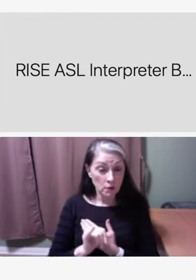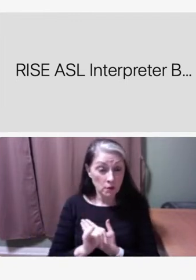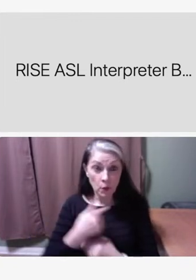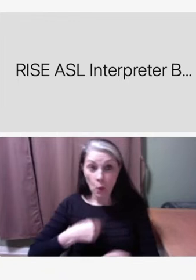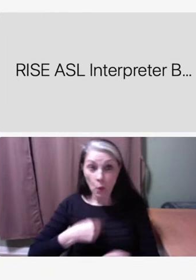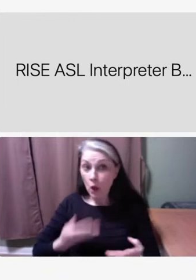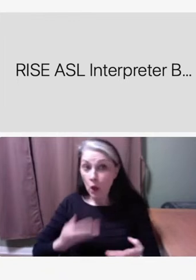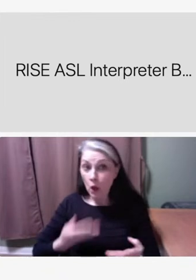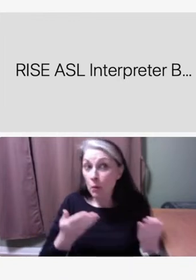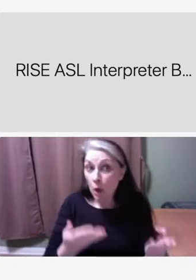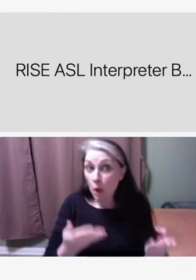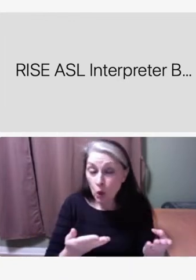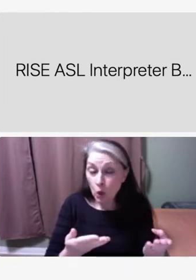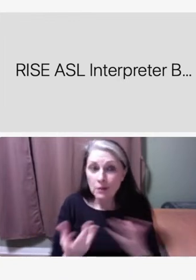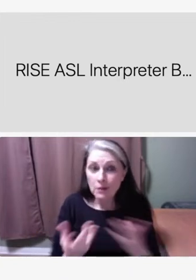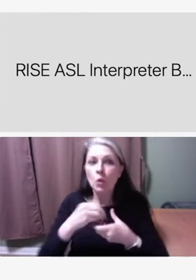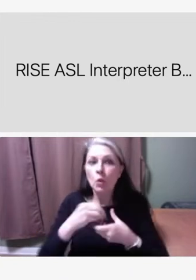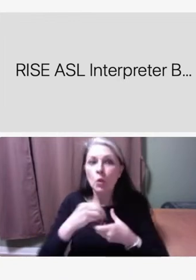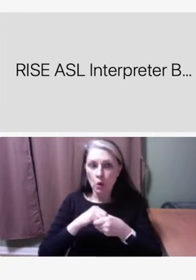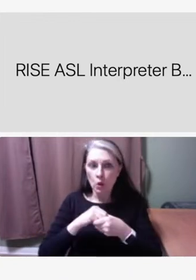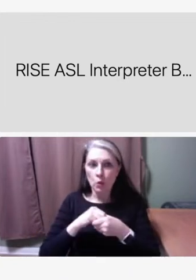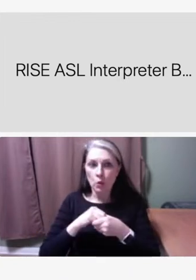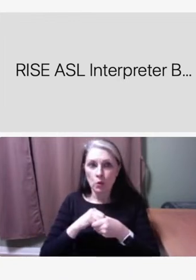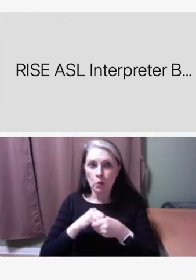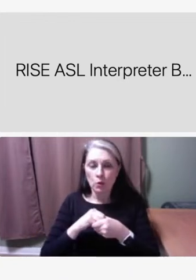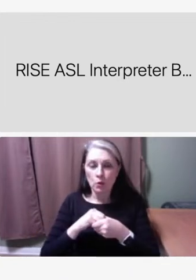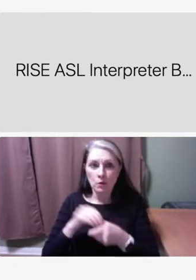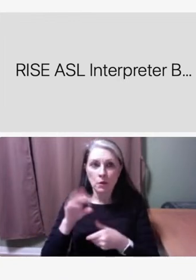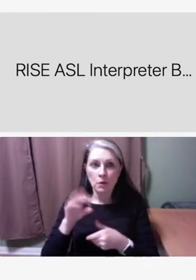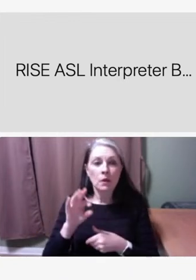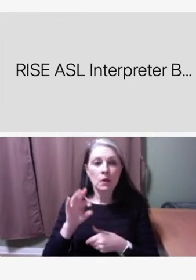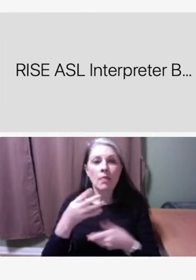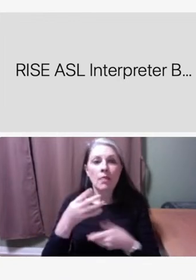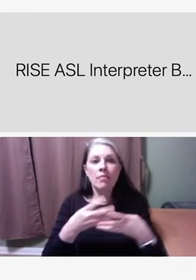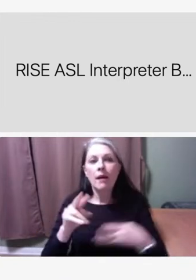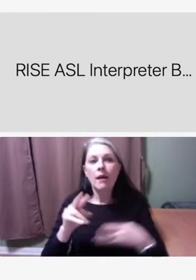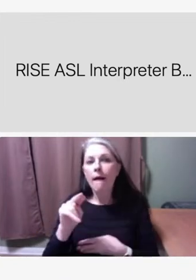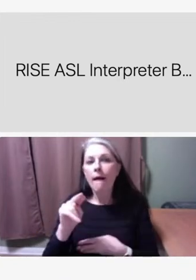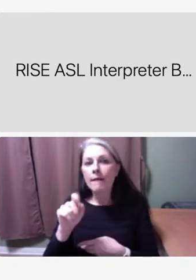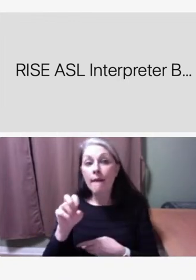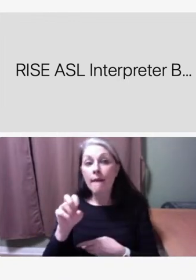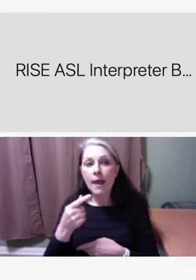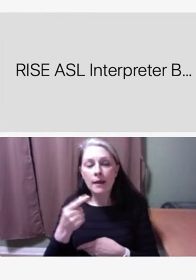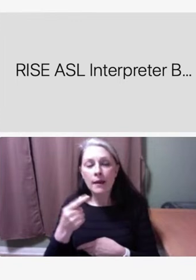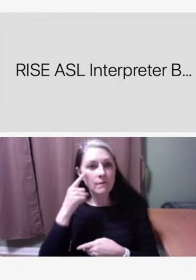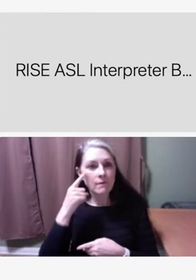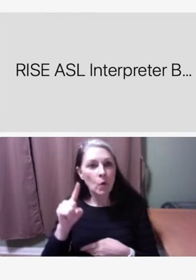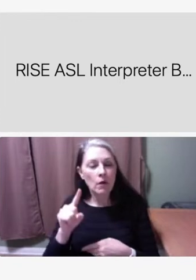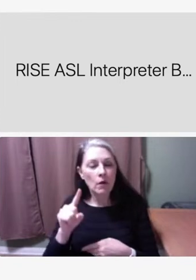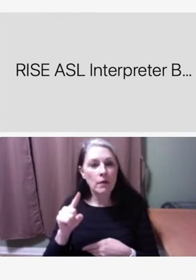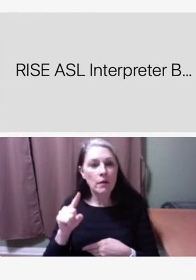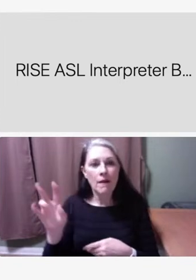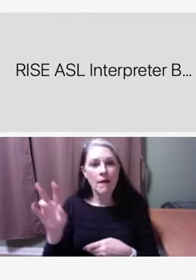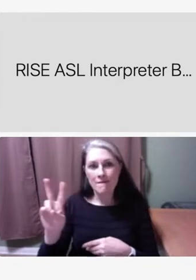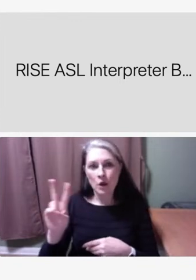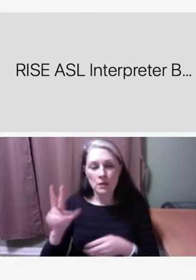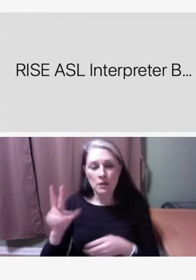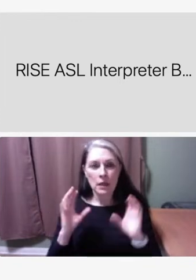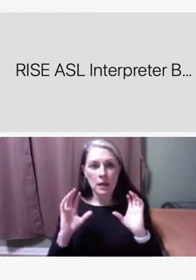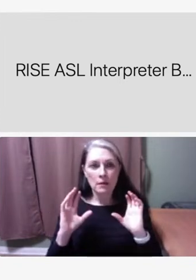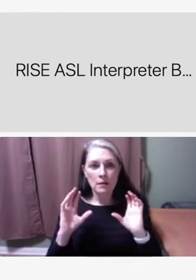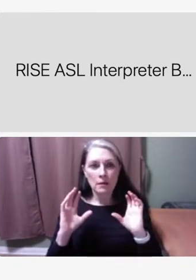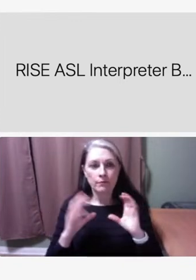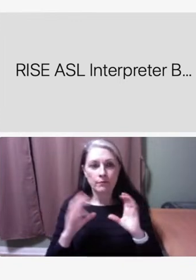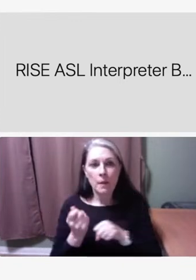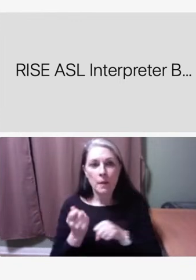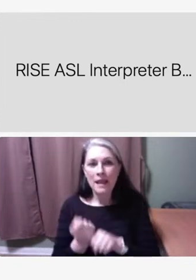include the foul ball netting for the varsity baseball field as part of the lighting project there at Bloomington High